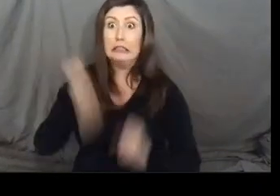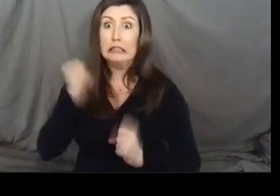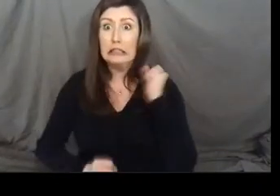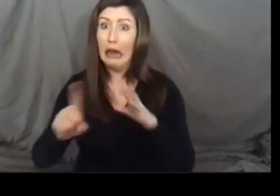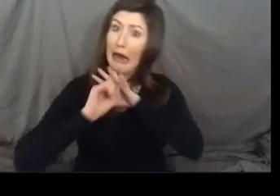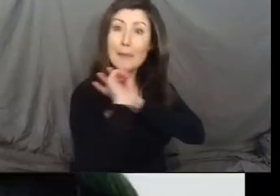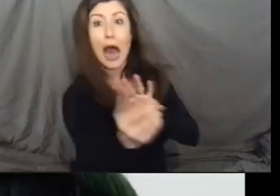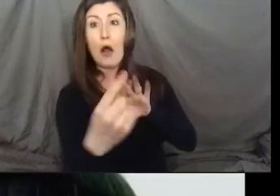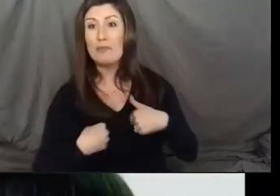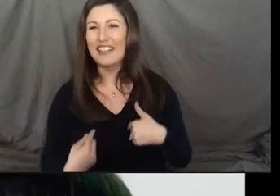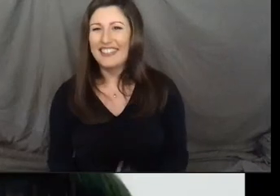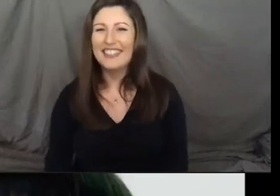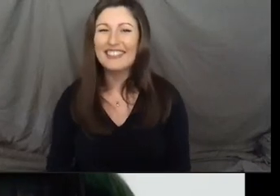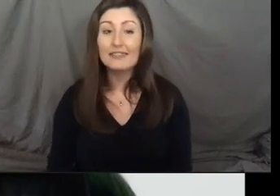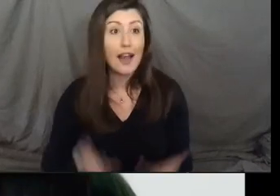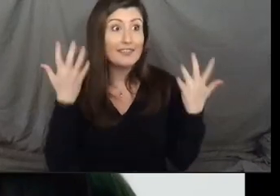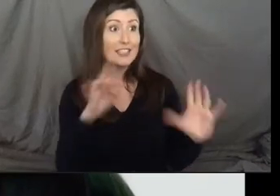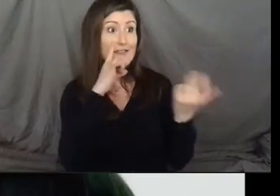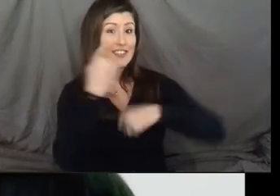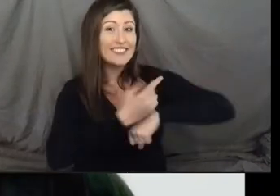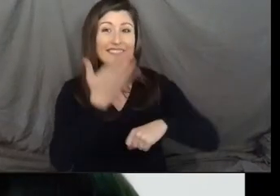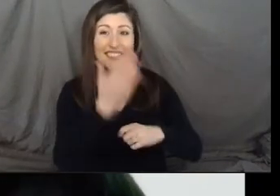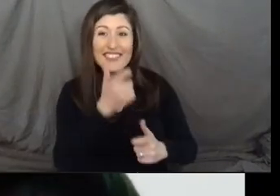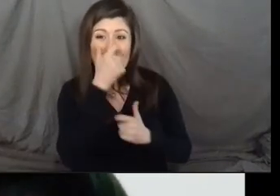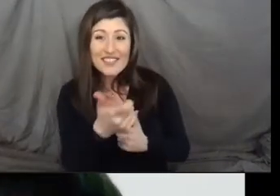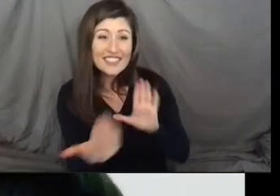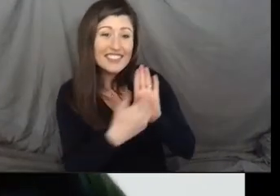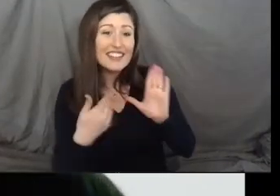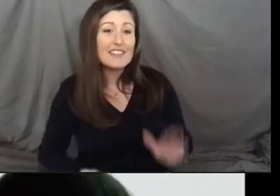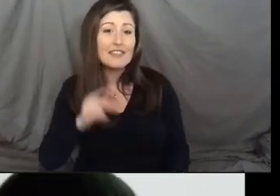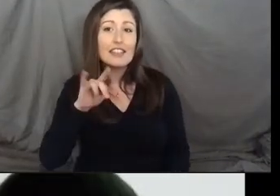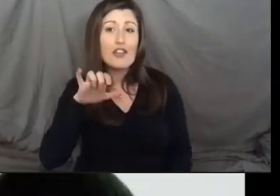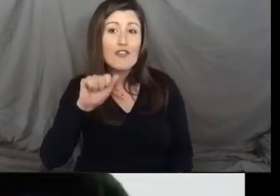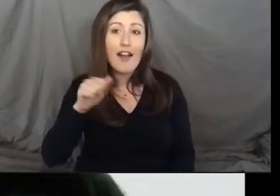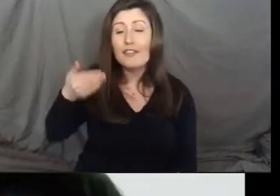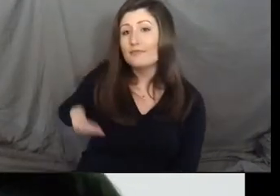burners on these kids. Well, that does it for today. Thanks for tuning in. Again, I'm Kiera. And I'm